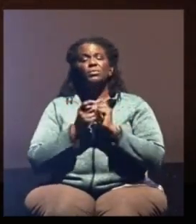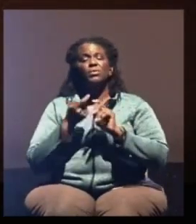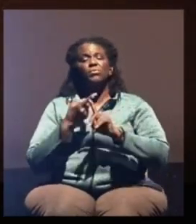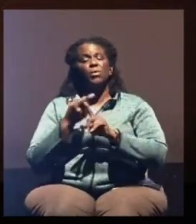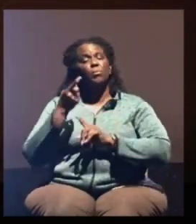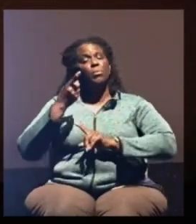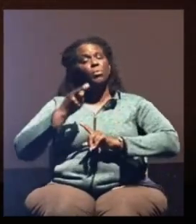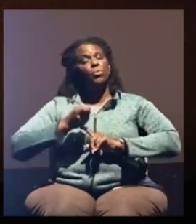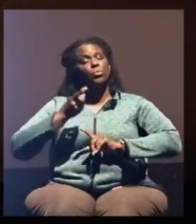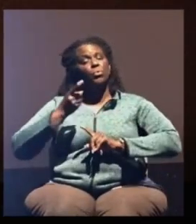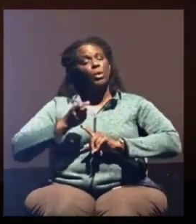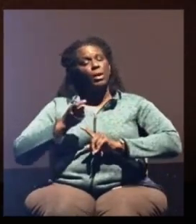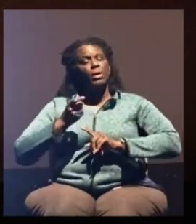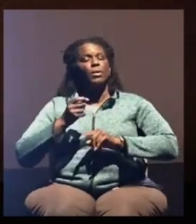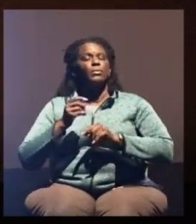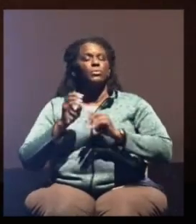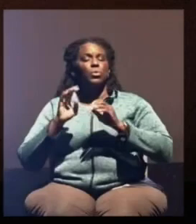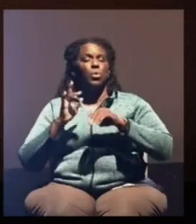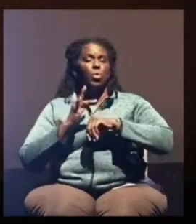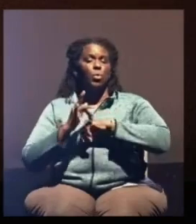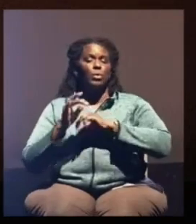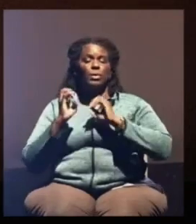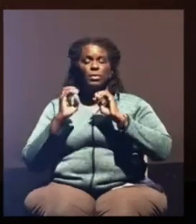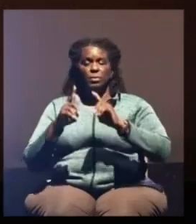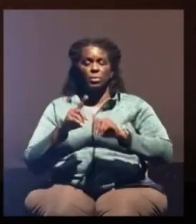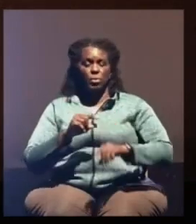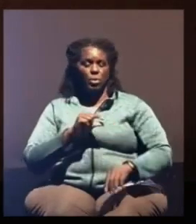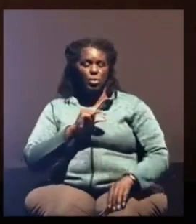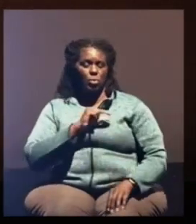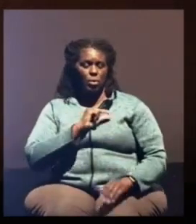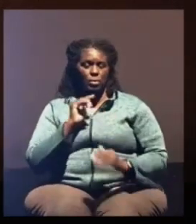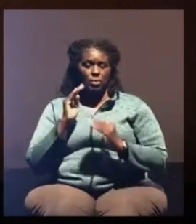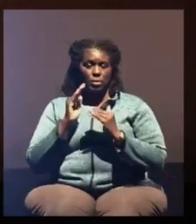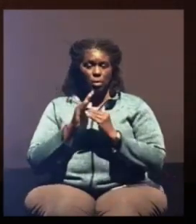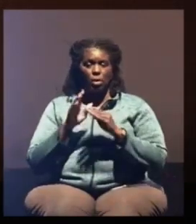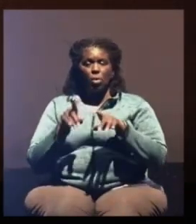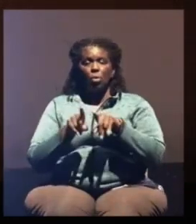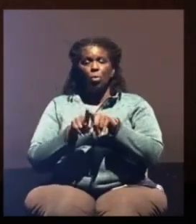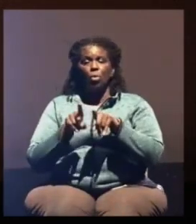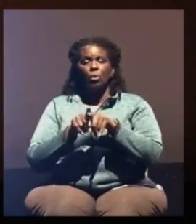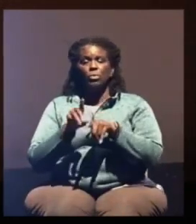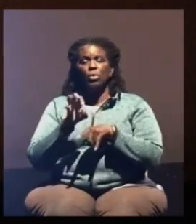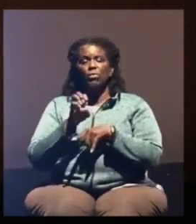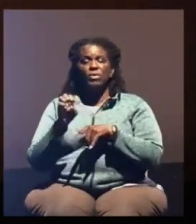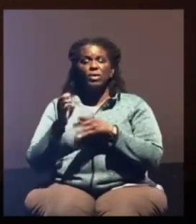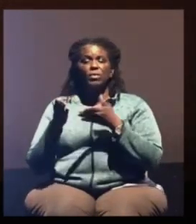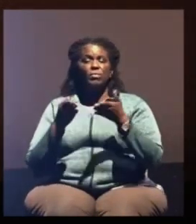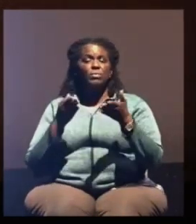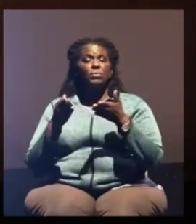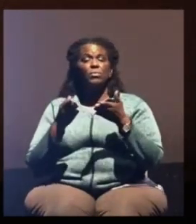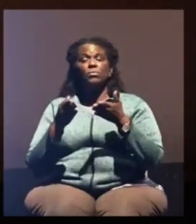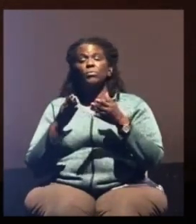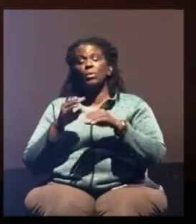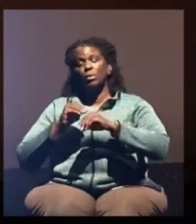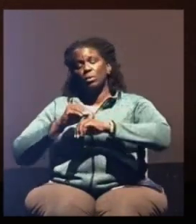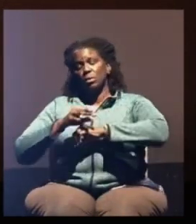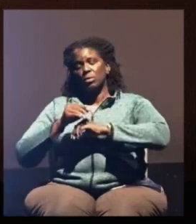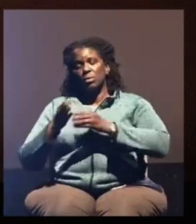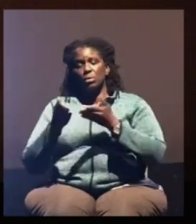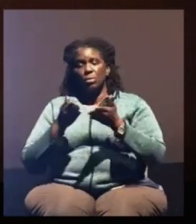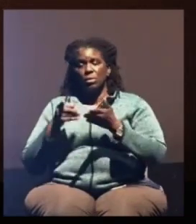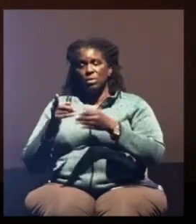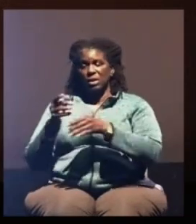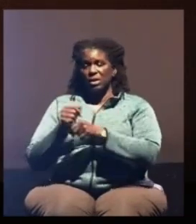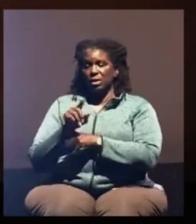quality delivery leader, in addition to launching a successful fee-for-service arm for training and consulting services. She received